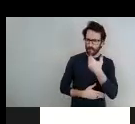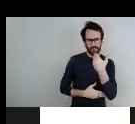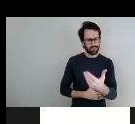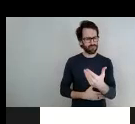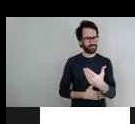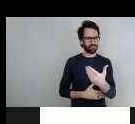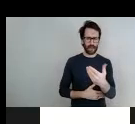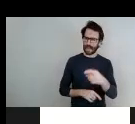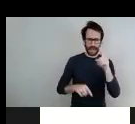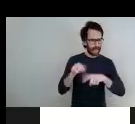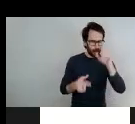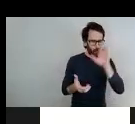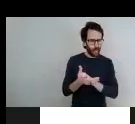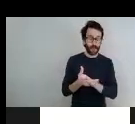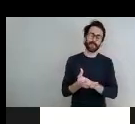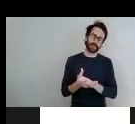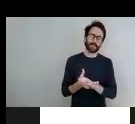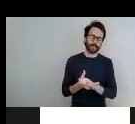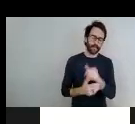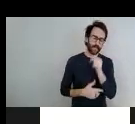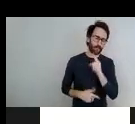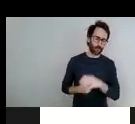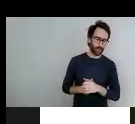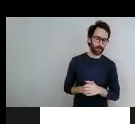these ads on Facebook and social media,